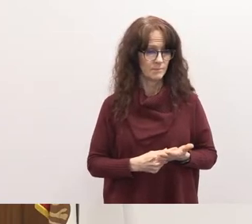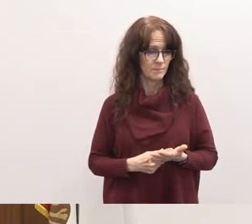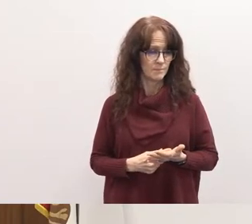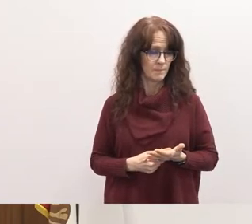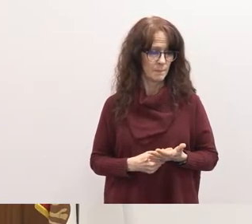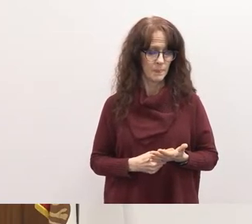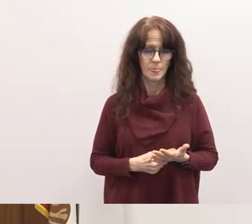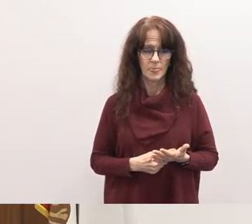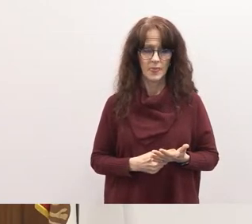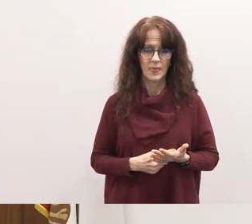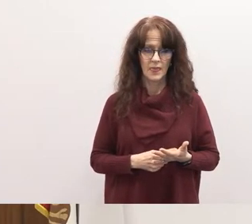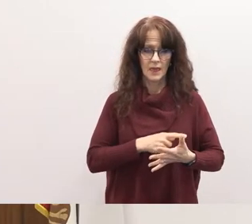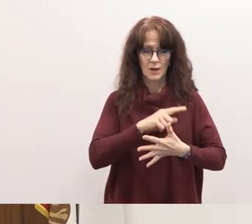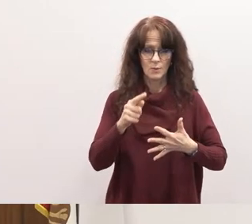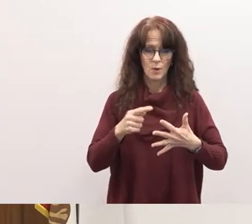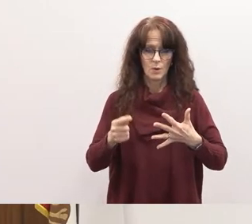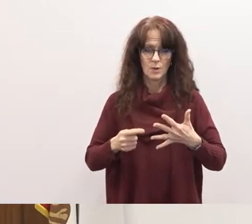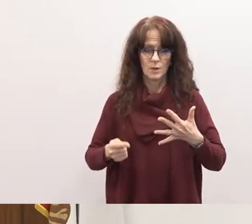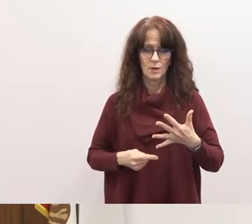I will take roll call.